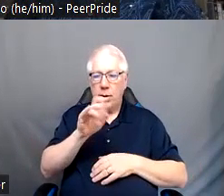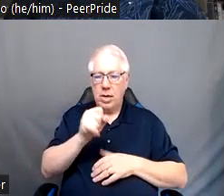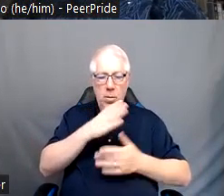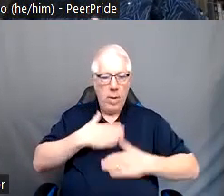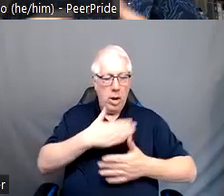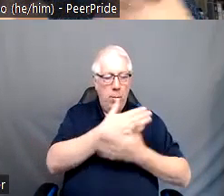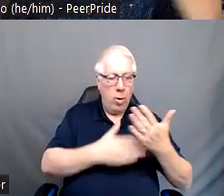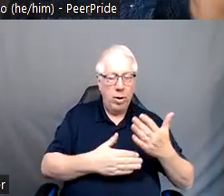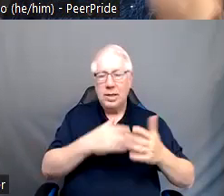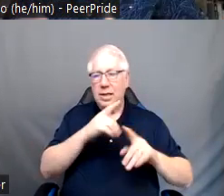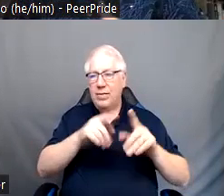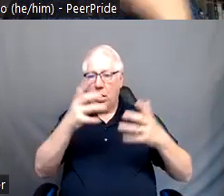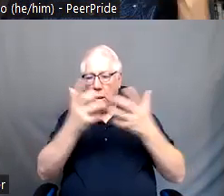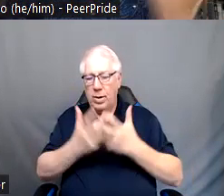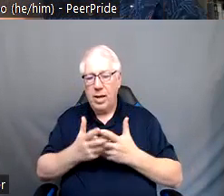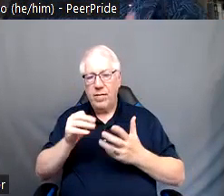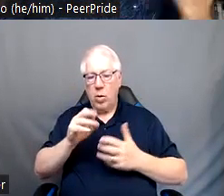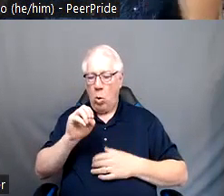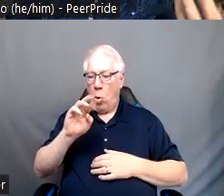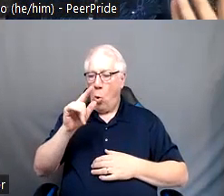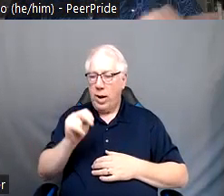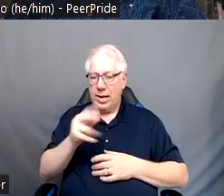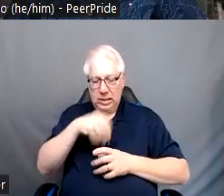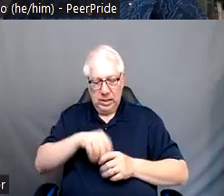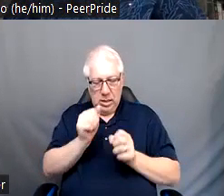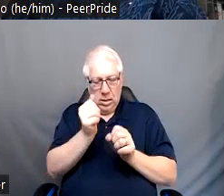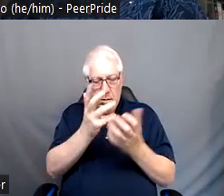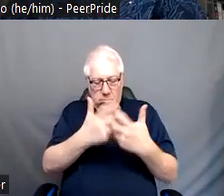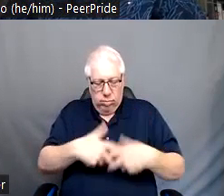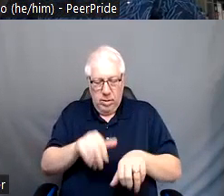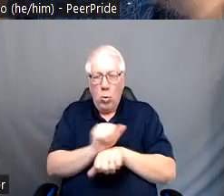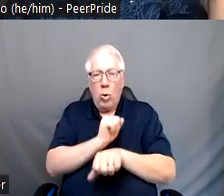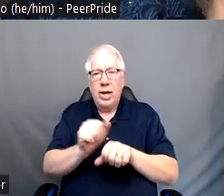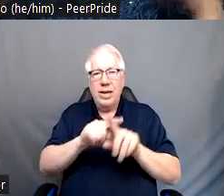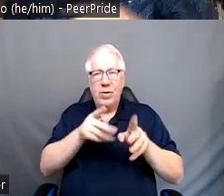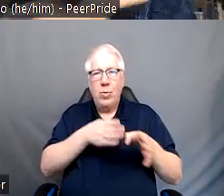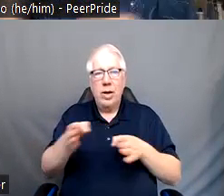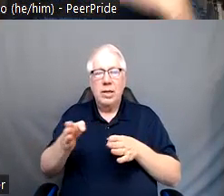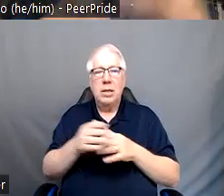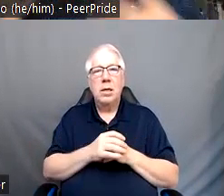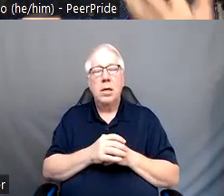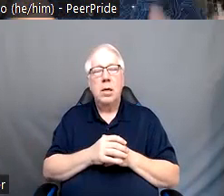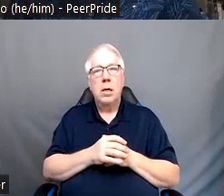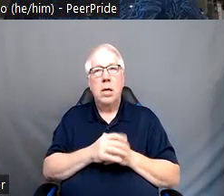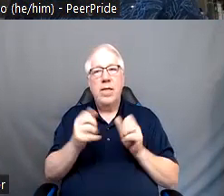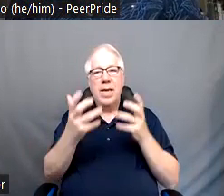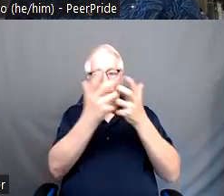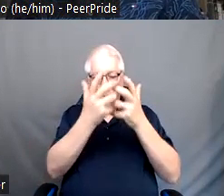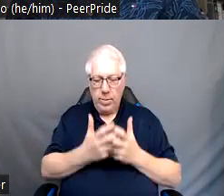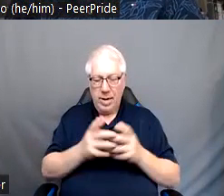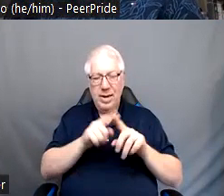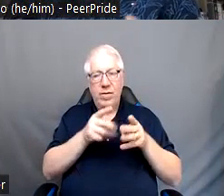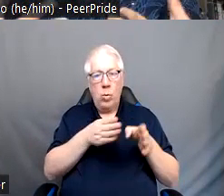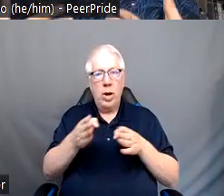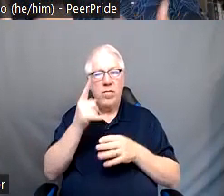parts, different combinations of organs. They all work in different ways. Those things can be combined in different ways with